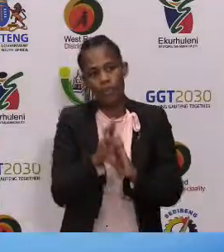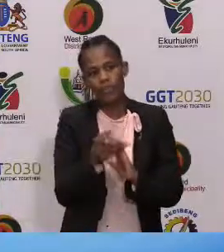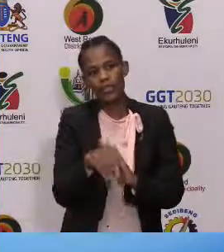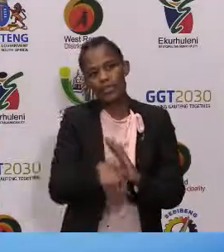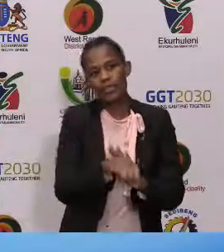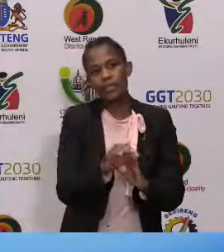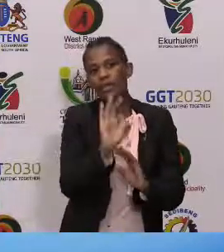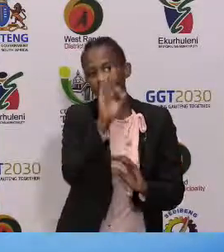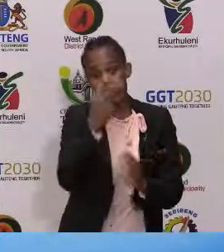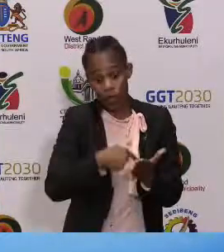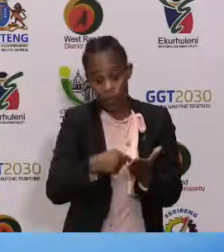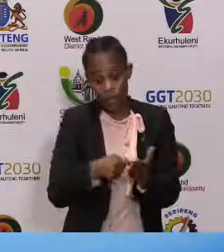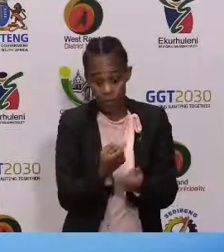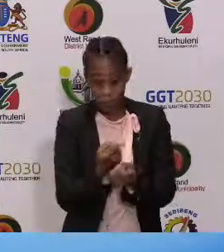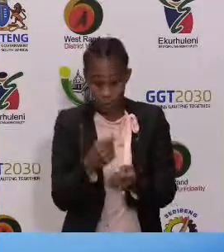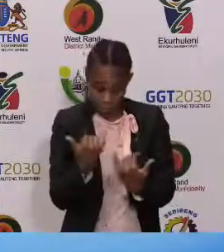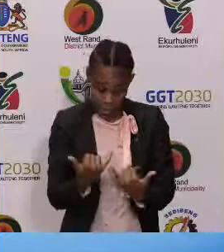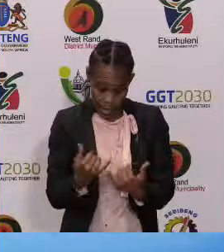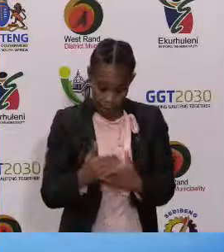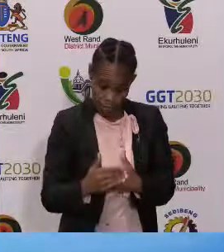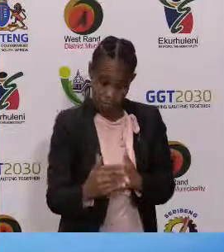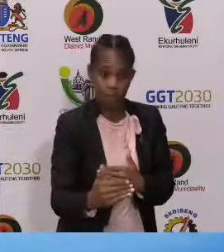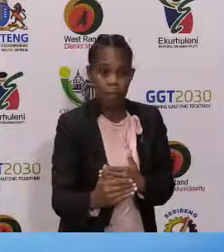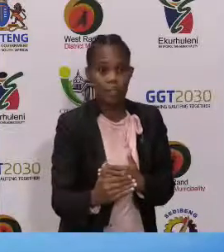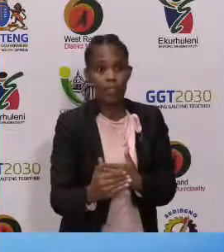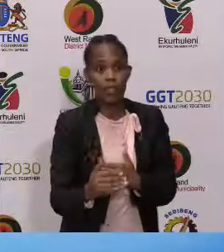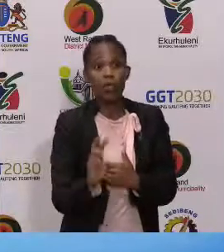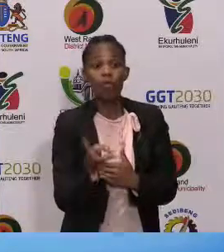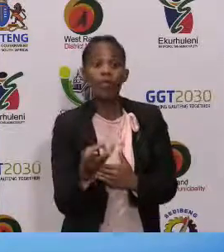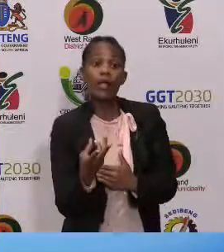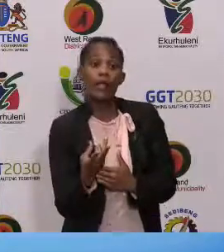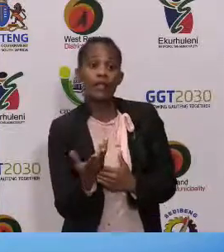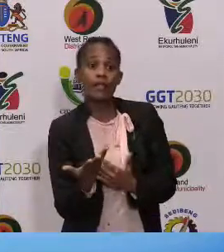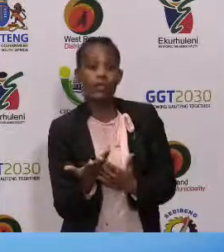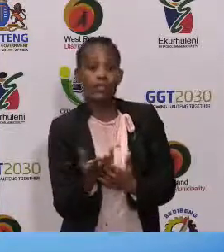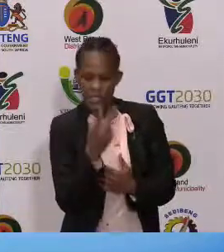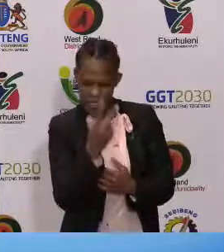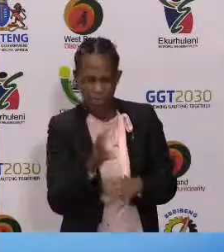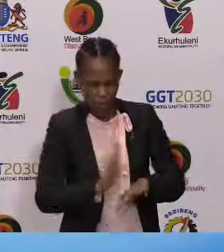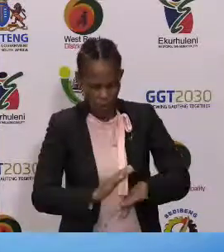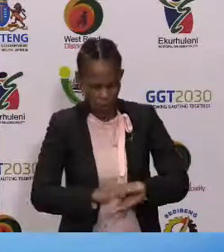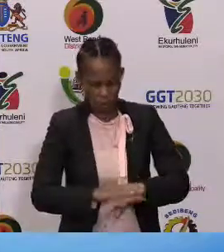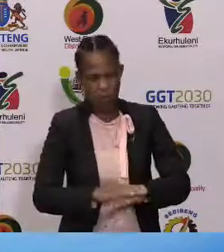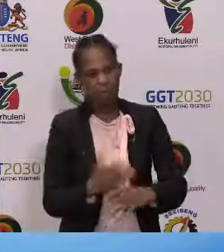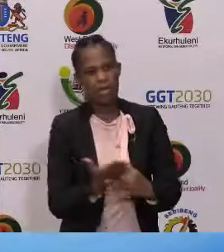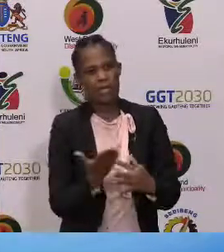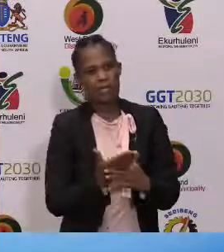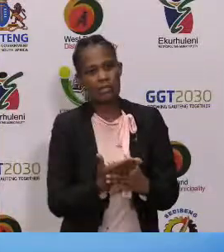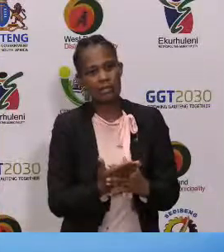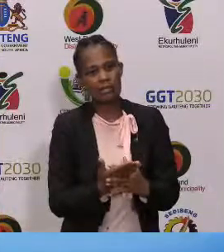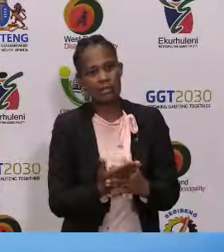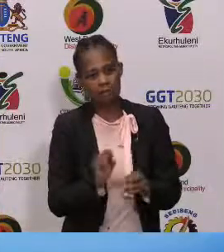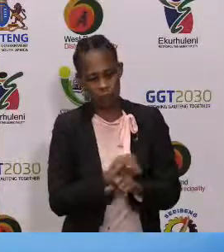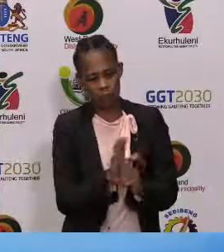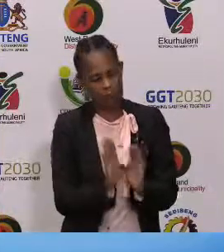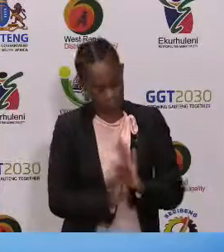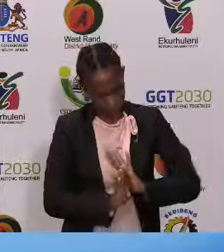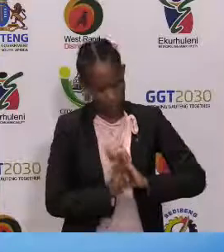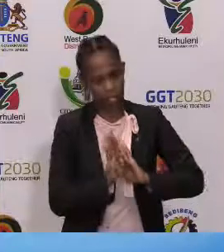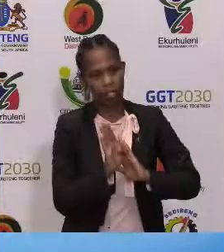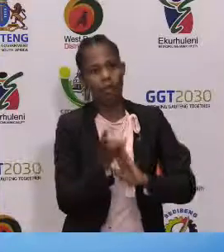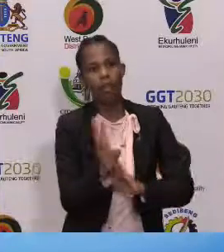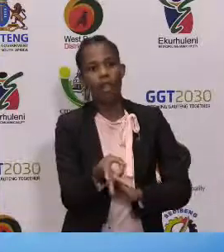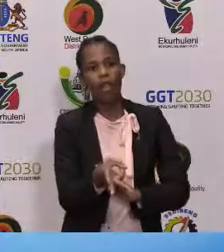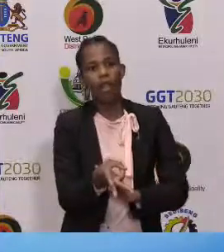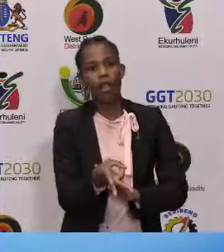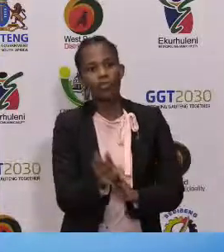weeks from now, we're probably going to be seeing much more cases than we're currently seeing. So we're certainly